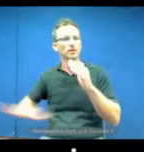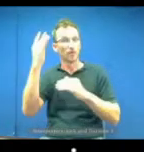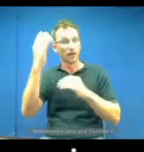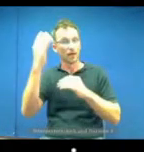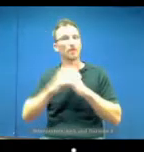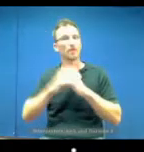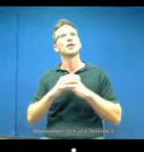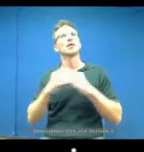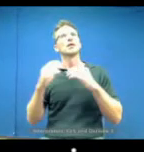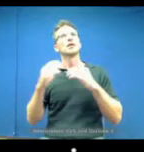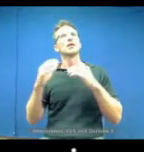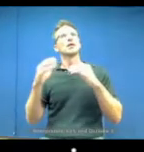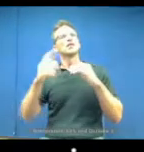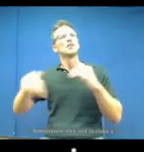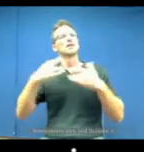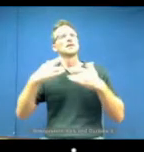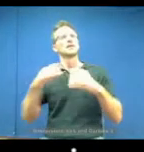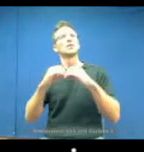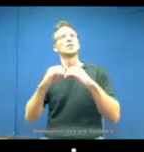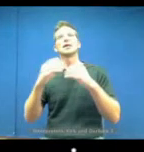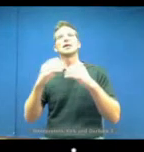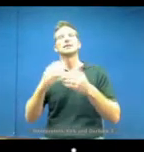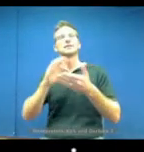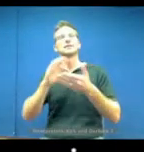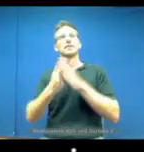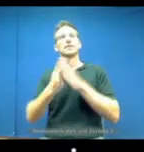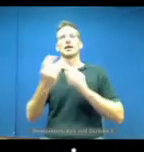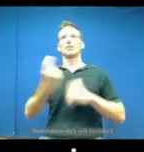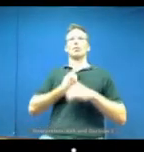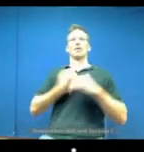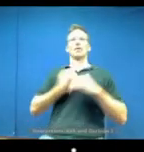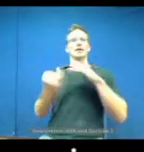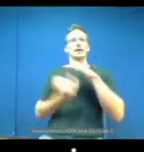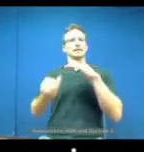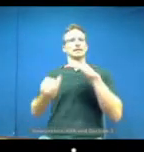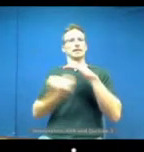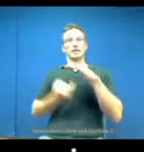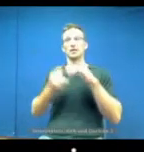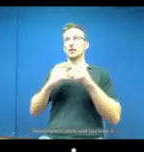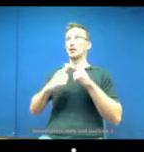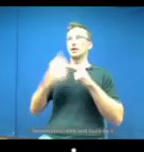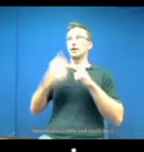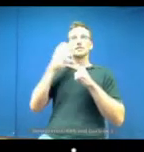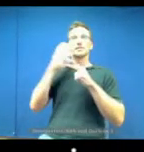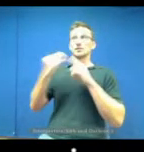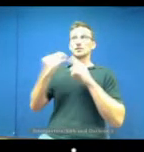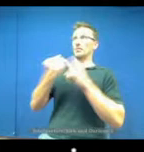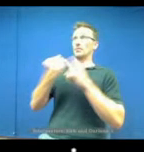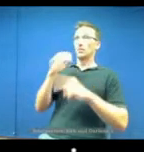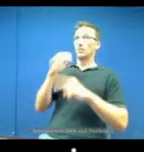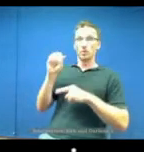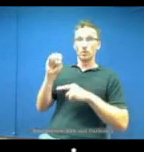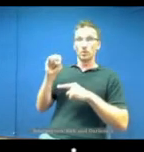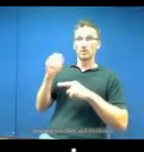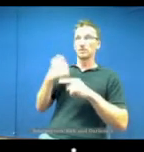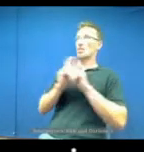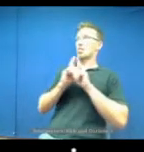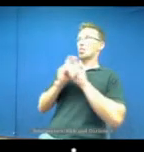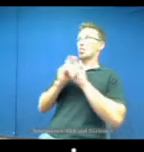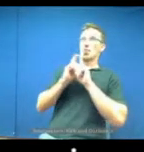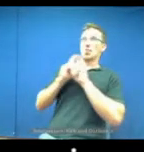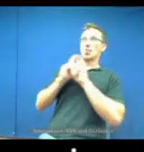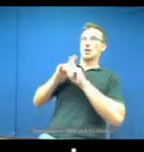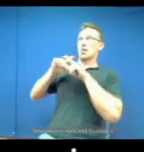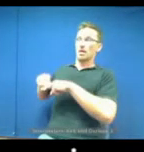get isolated, and it's difficult to leave an abusive relationship and then to go out into the deaf community and interact with community